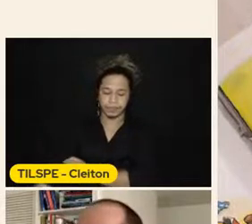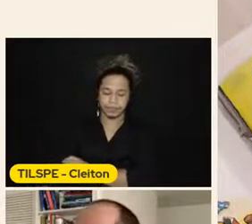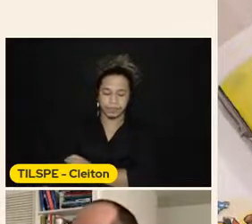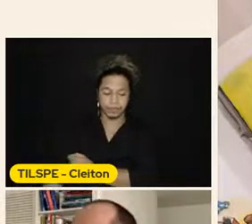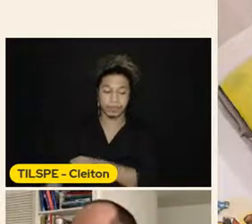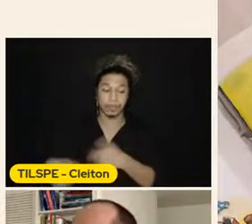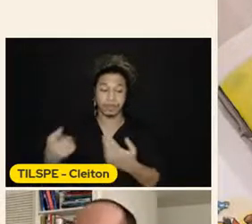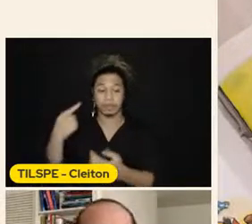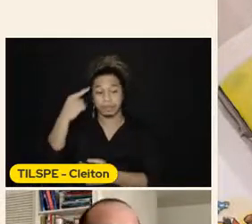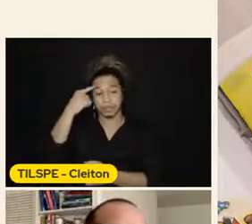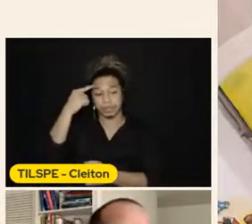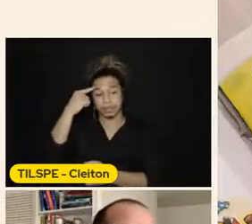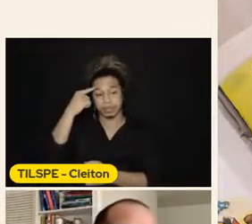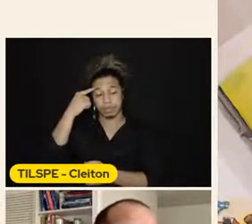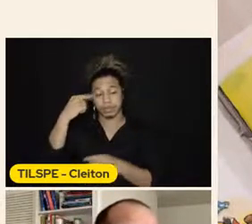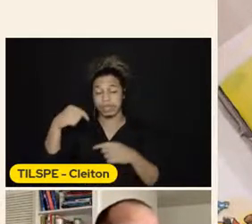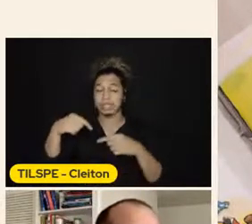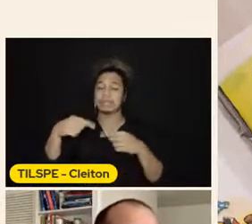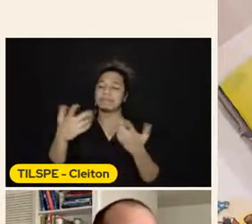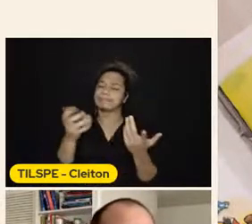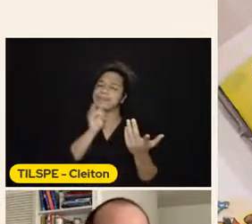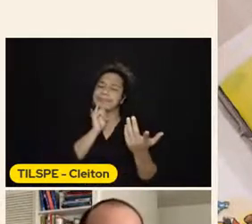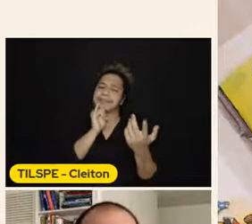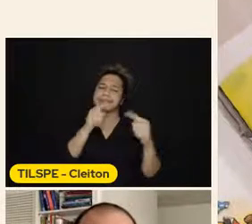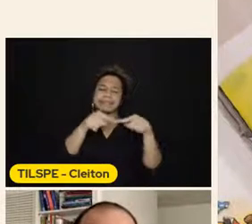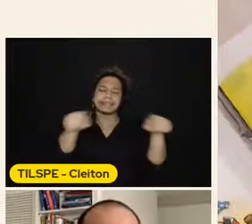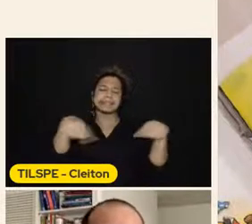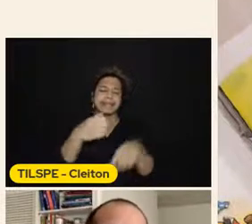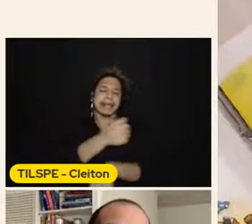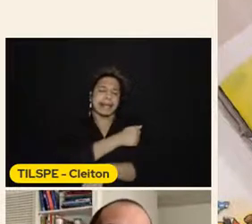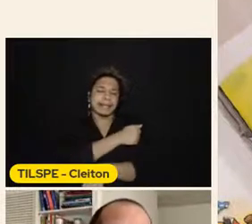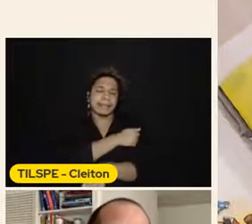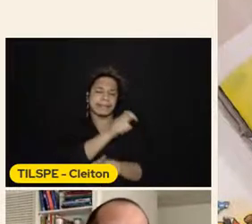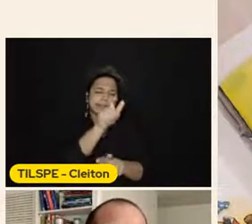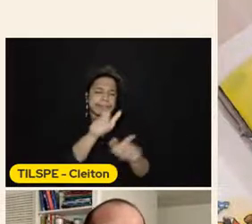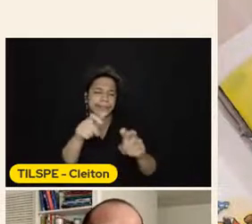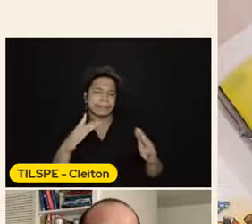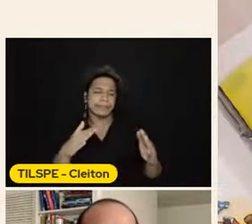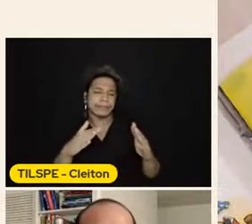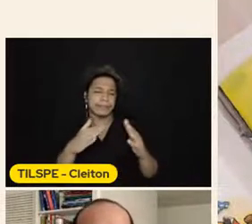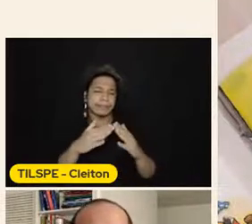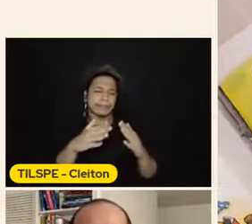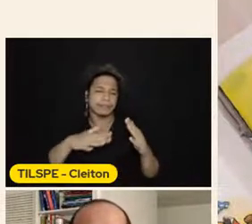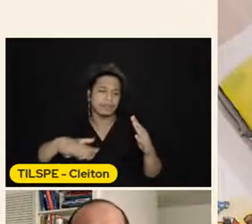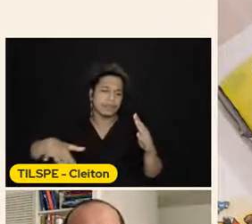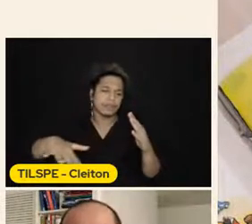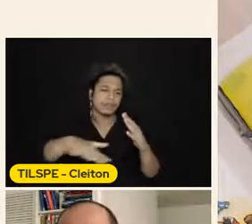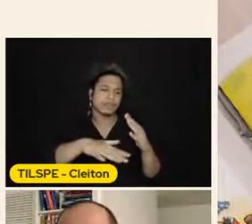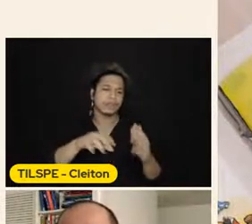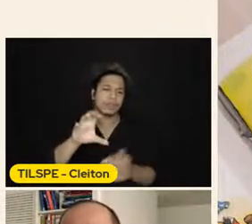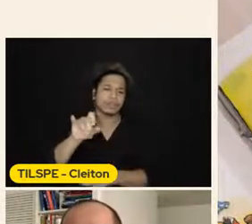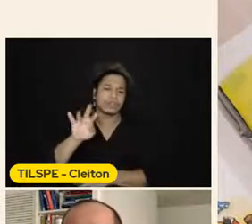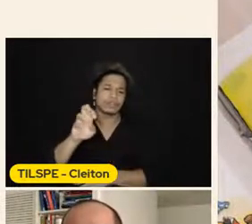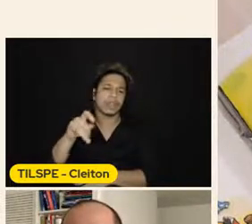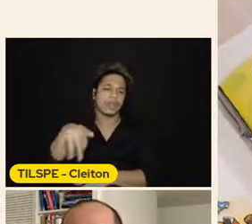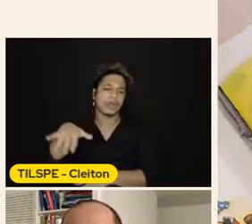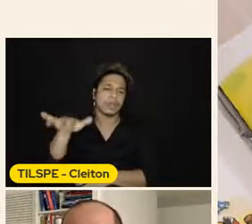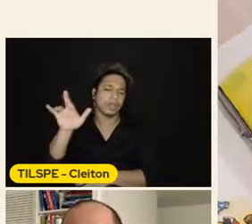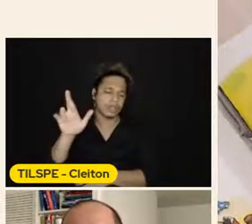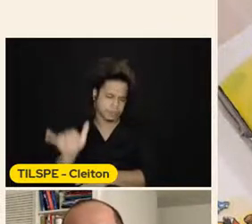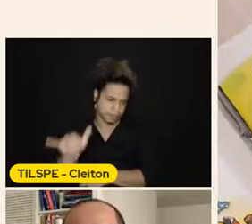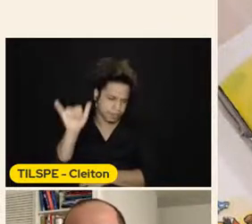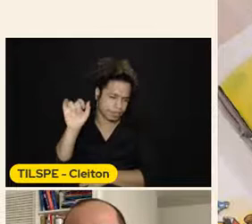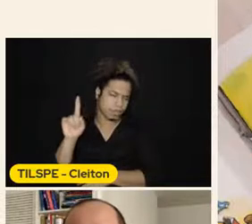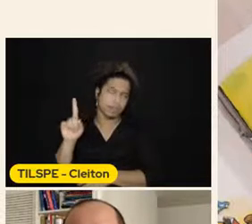classrooms, it's a place where we can also see these power relations. We can also see and ask ourselves, who's